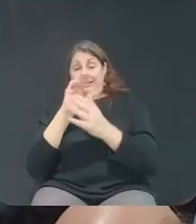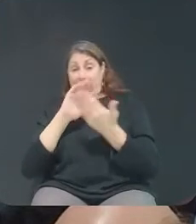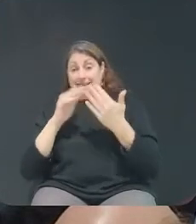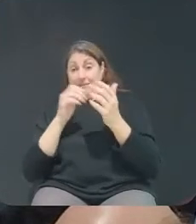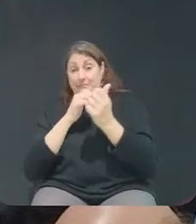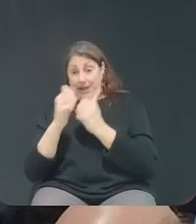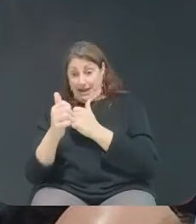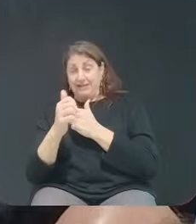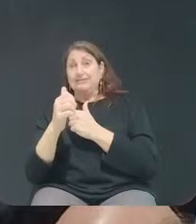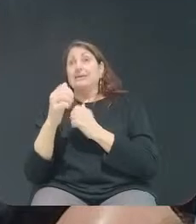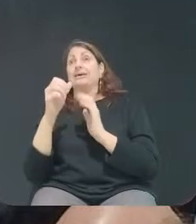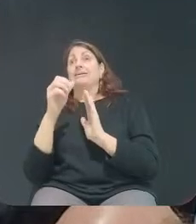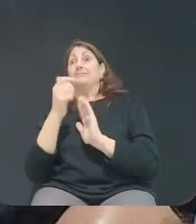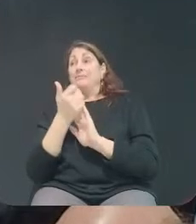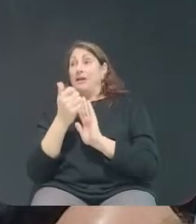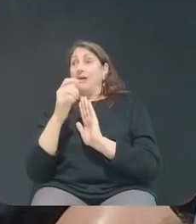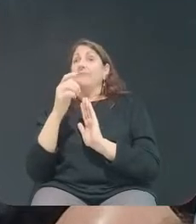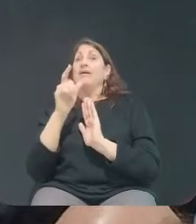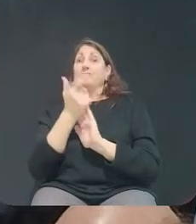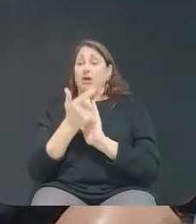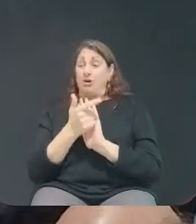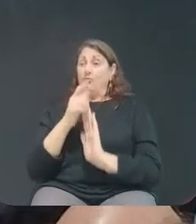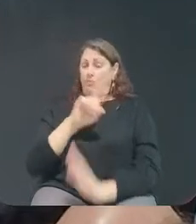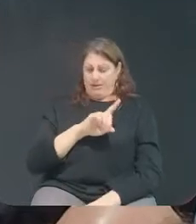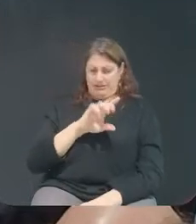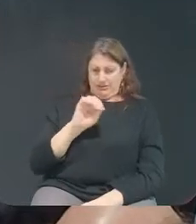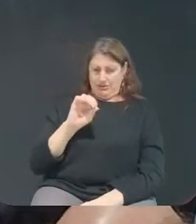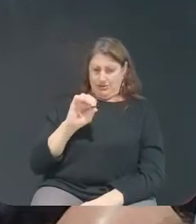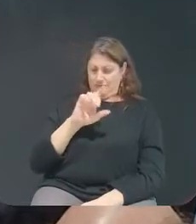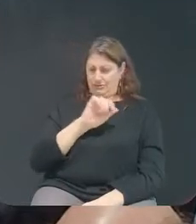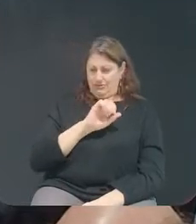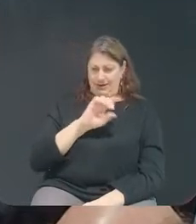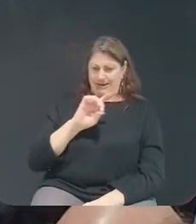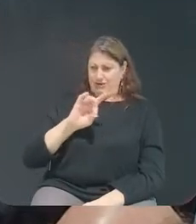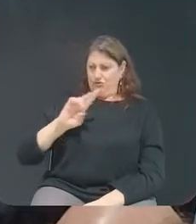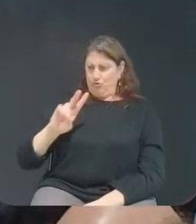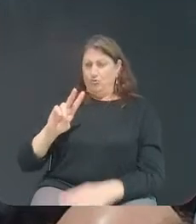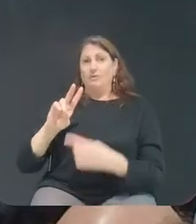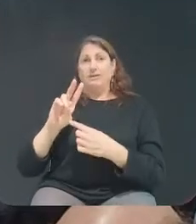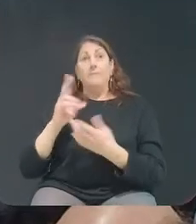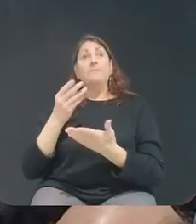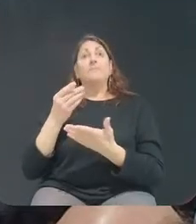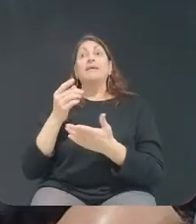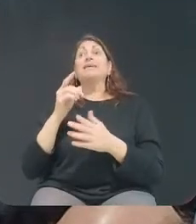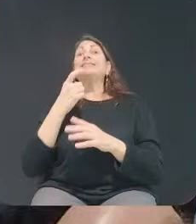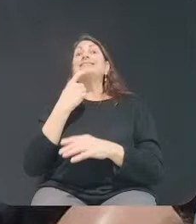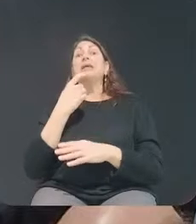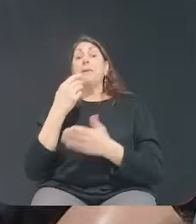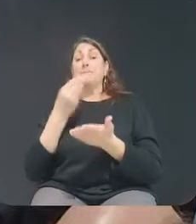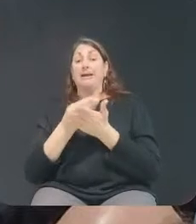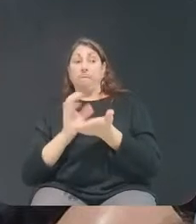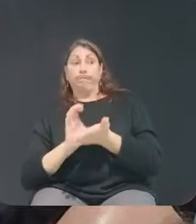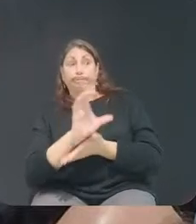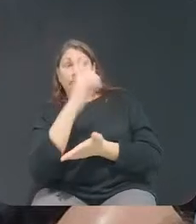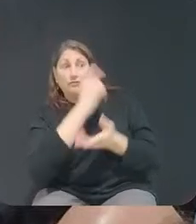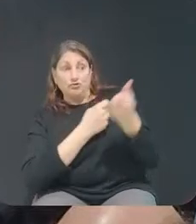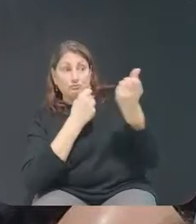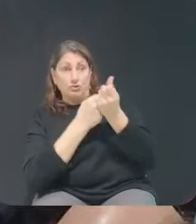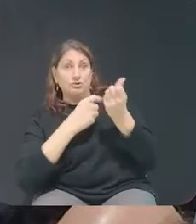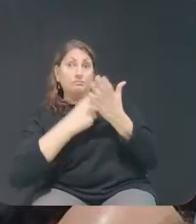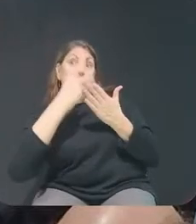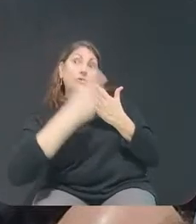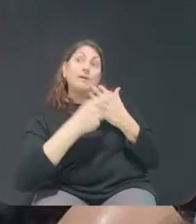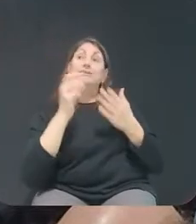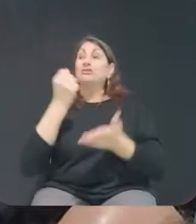100582, seen here, allocating Model City funds to support the food and shelter program and authorizing an agreement with the